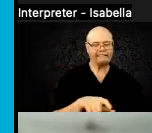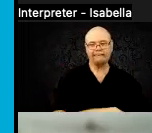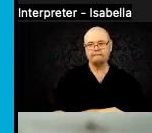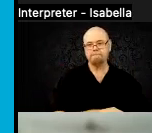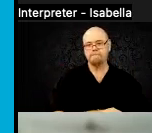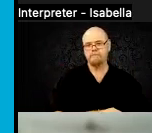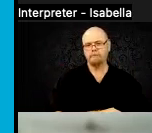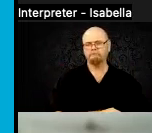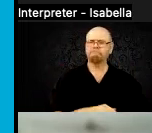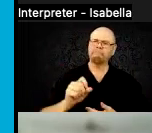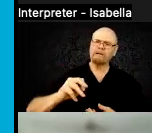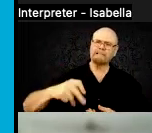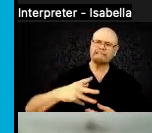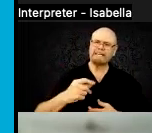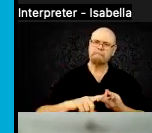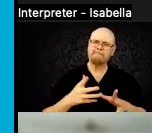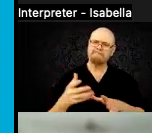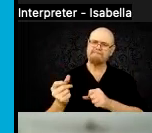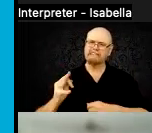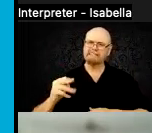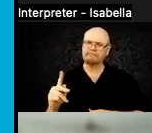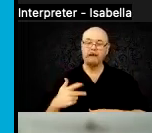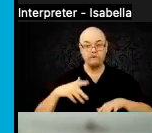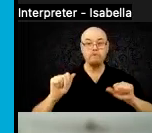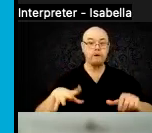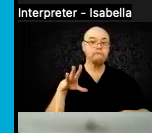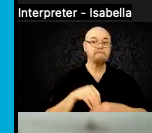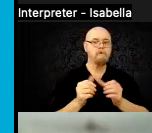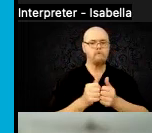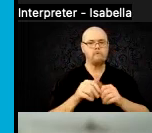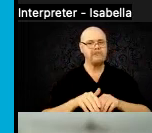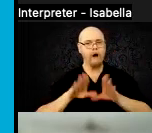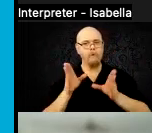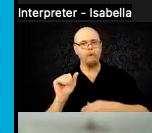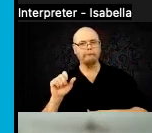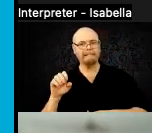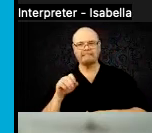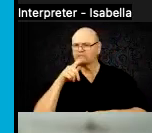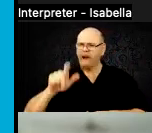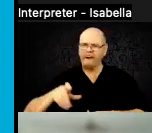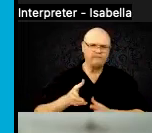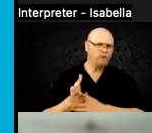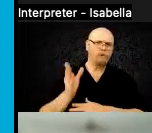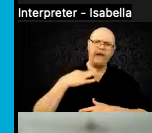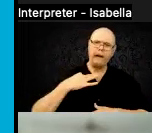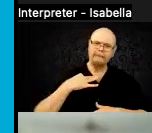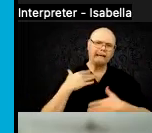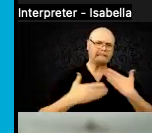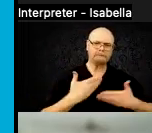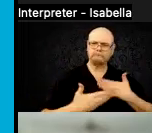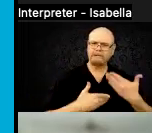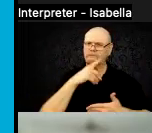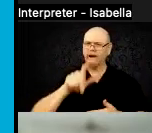but I just wanted to highlight it again. You can participate without having a case open. So you don't have to have gone through that application process and eligibility